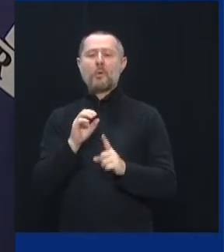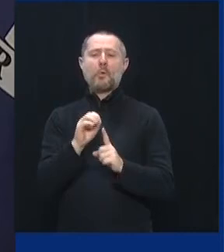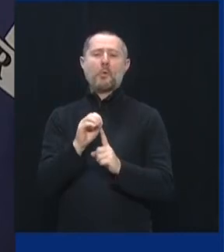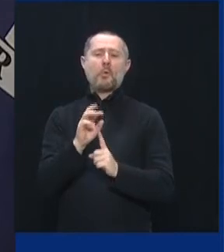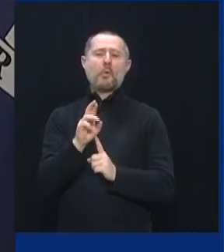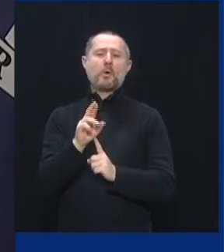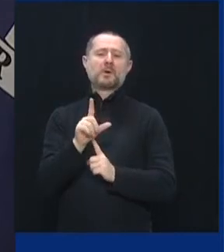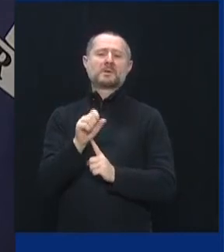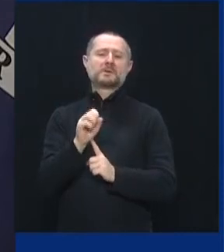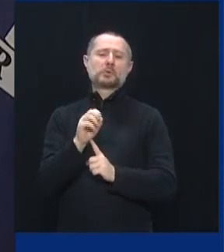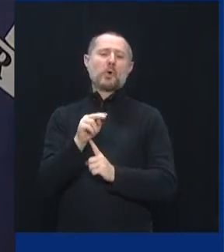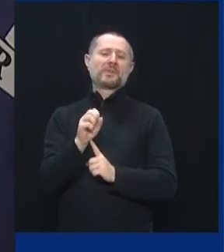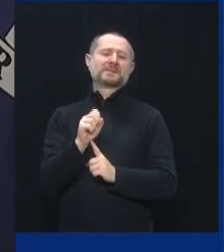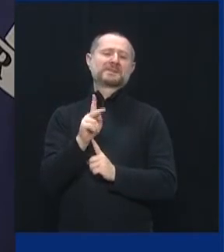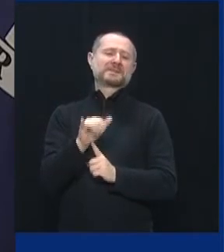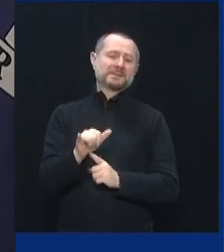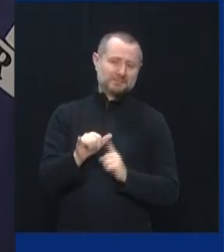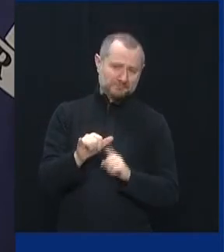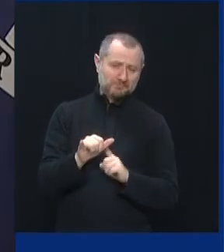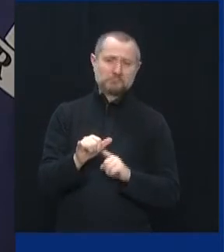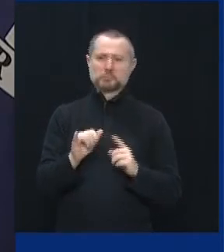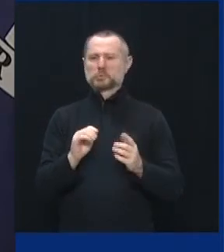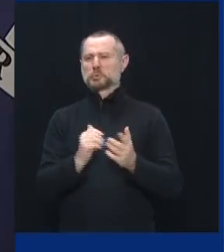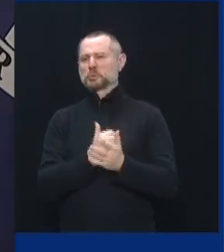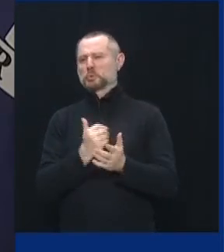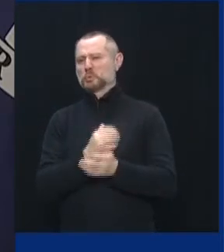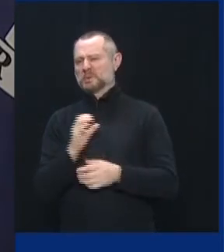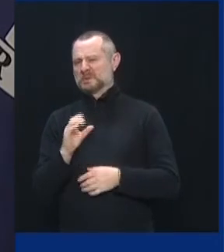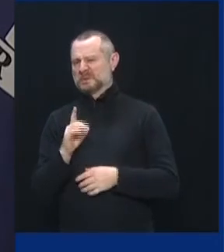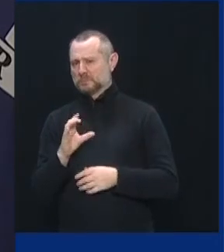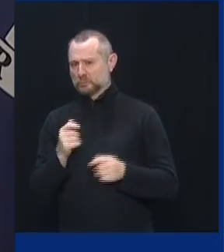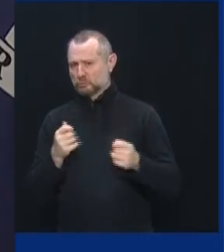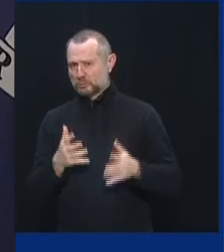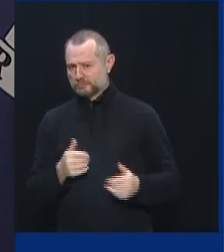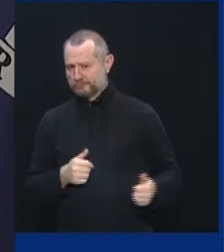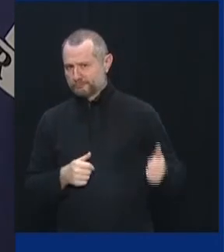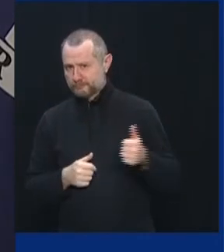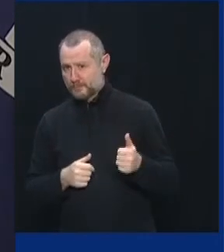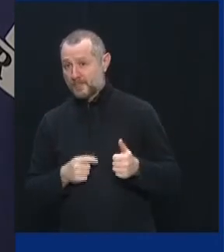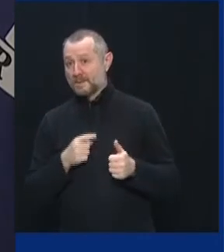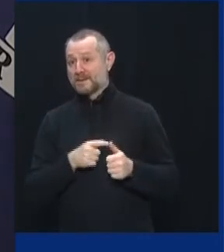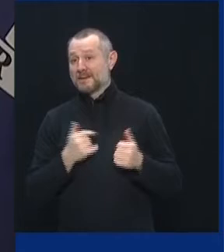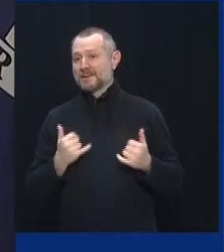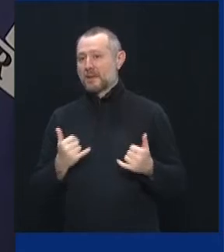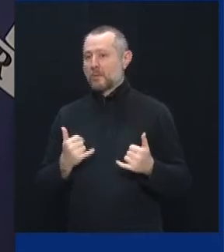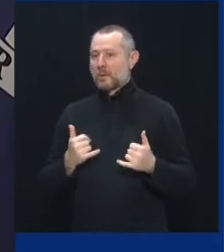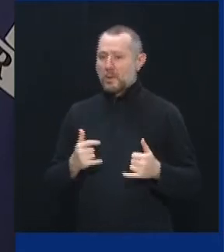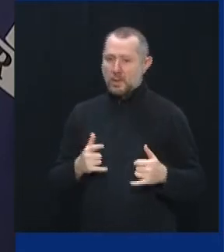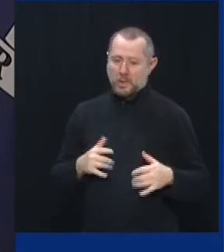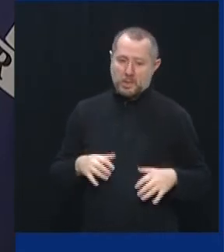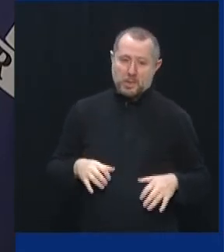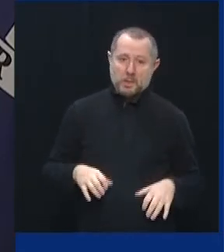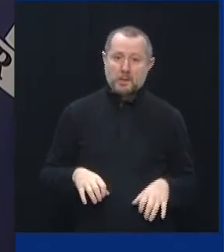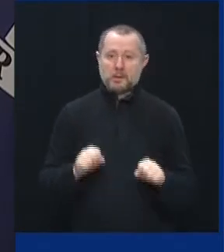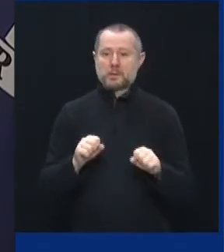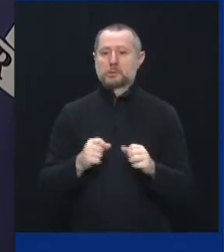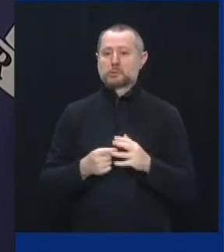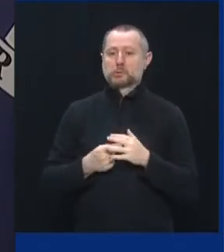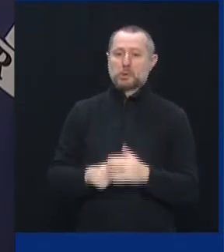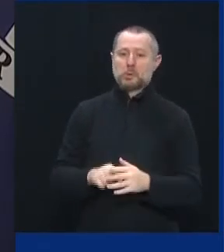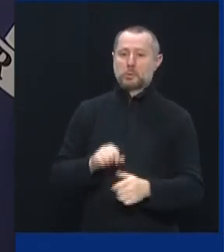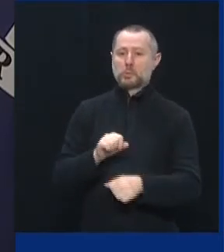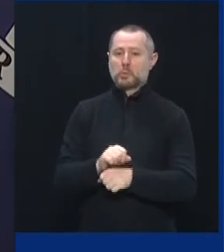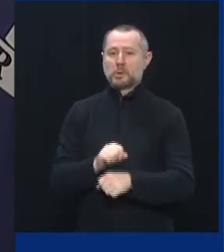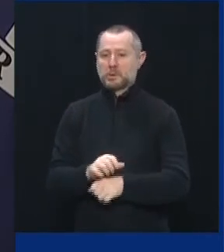who's the new CDC director. They are coming in, they're evaluating the decisions that